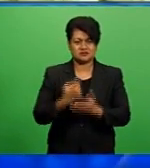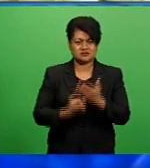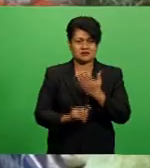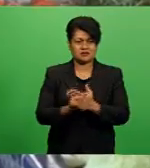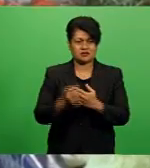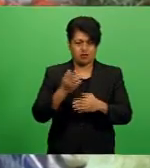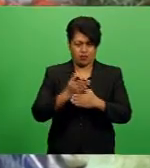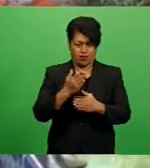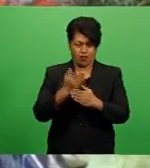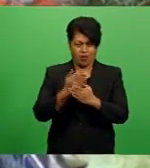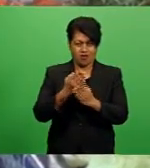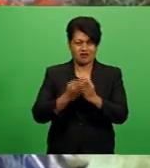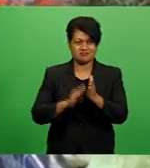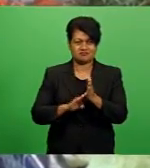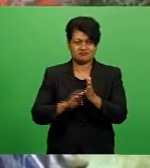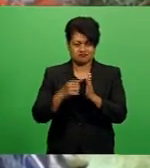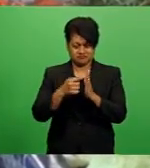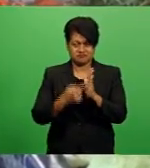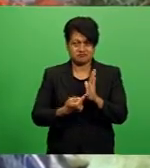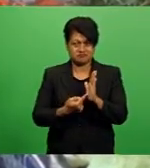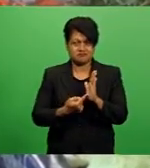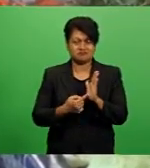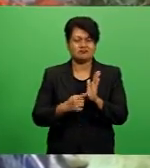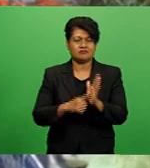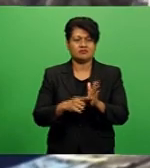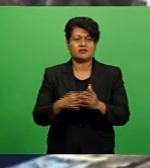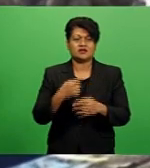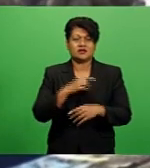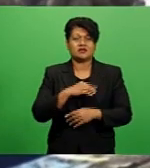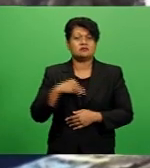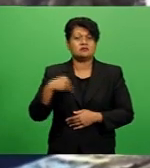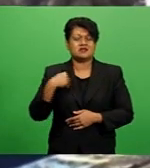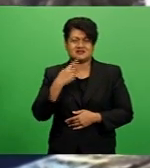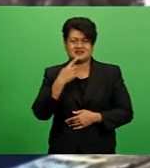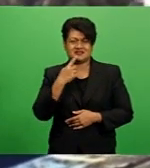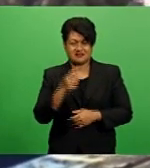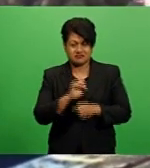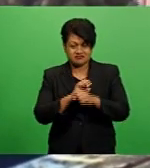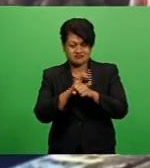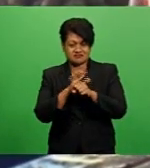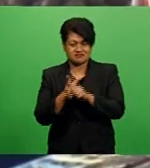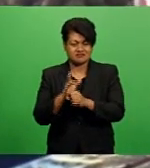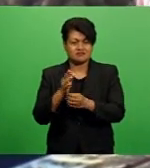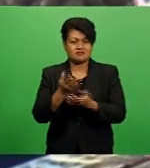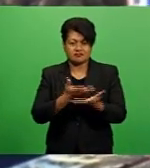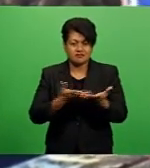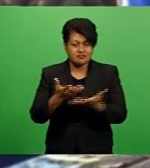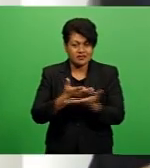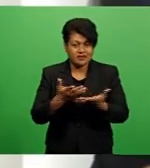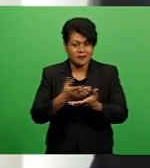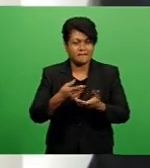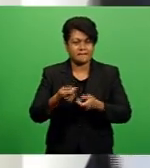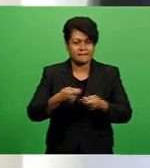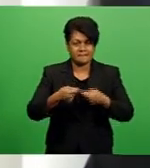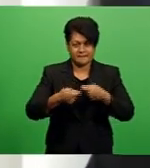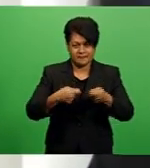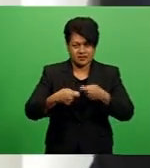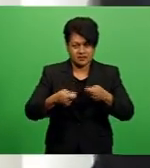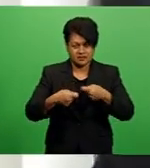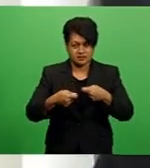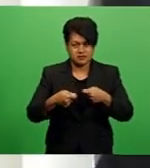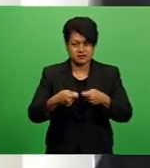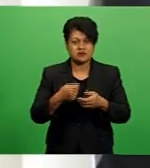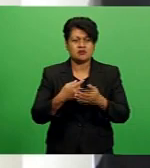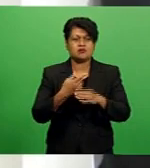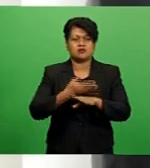regulations. Minister Pramila Kumar says due to COVID-19, consultations with market vendors were halted. She says the new regulation will